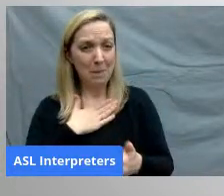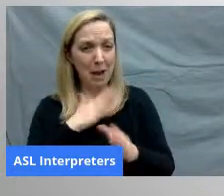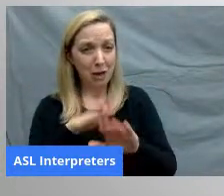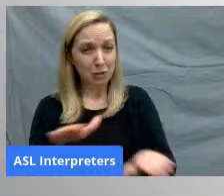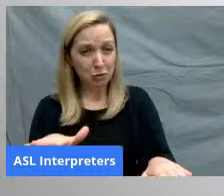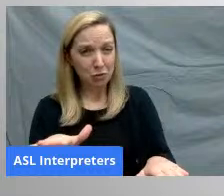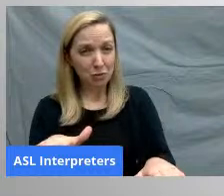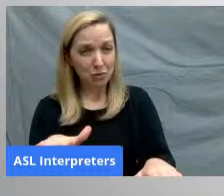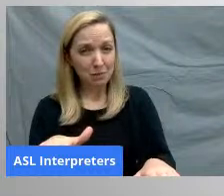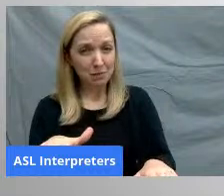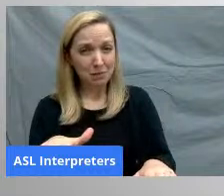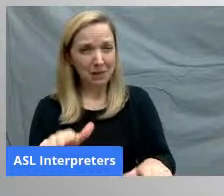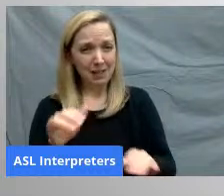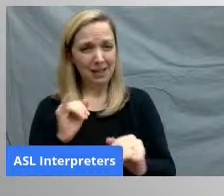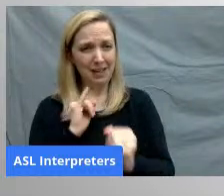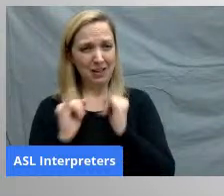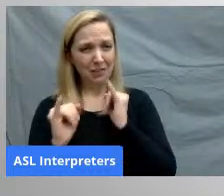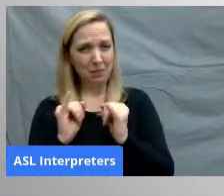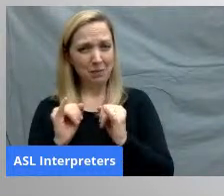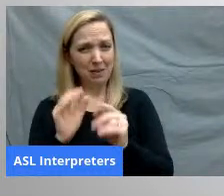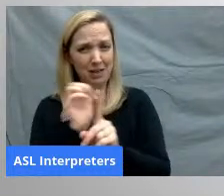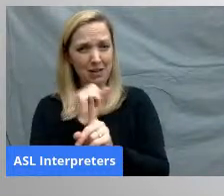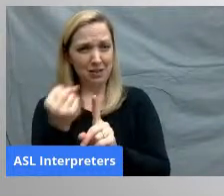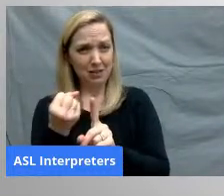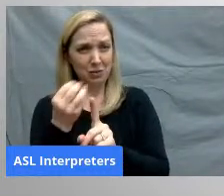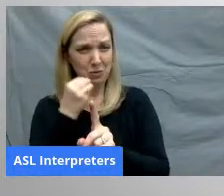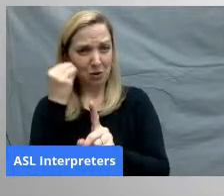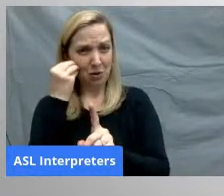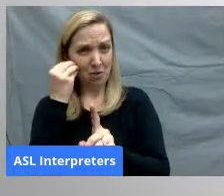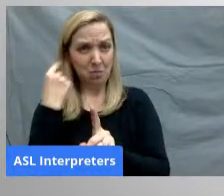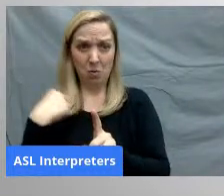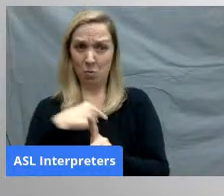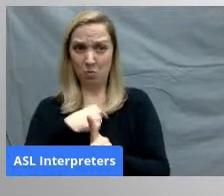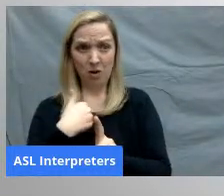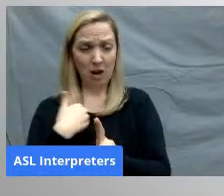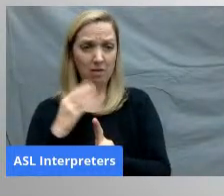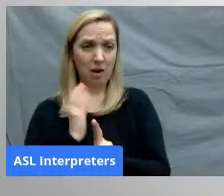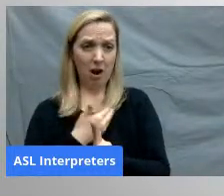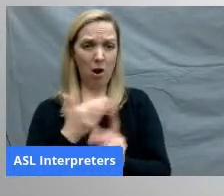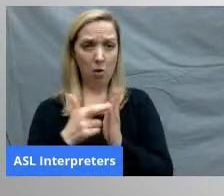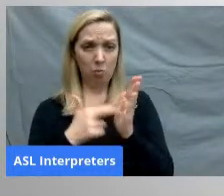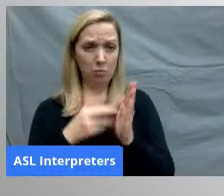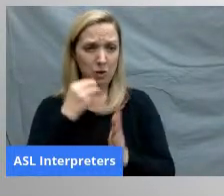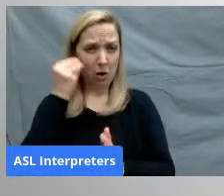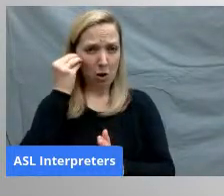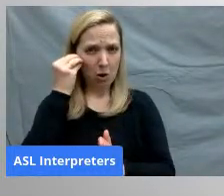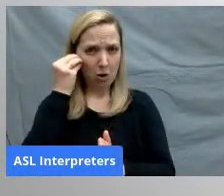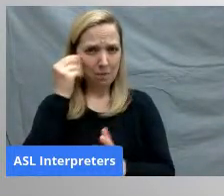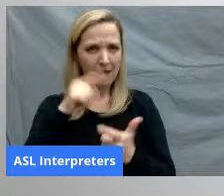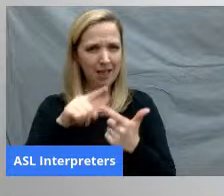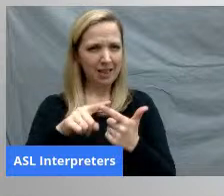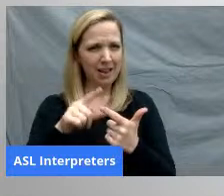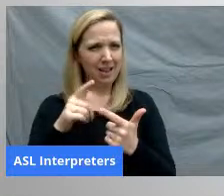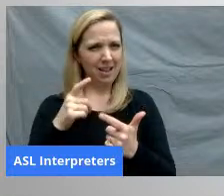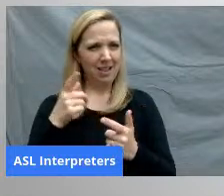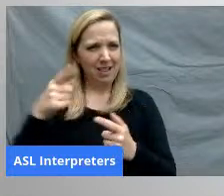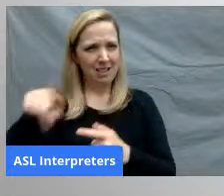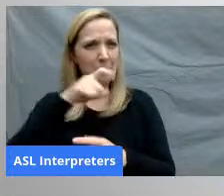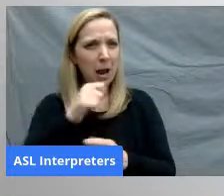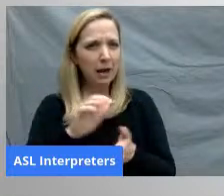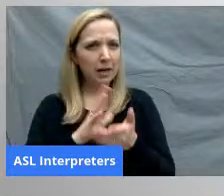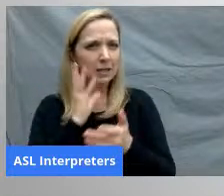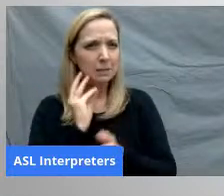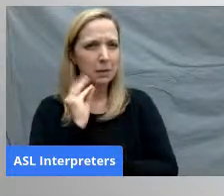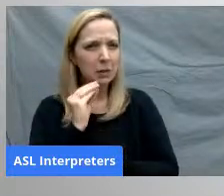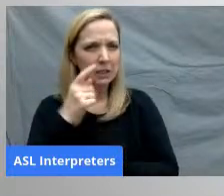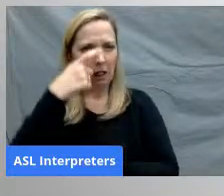about their situations at home, when we have rules at home too, and them not experiencing some trauma around that.